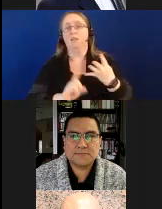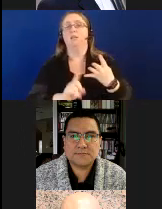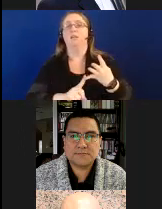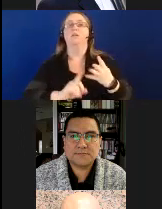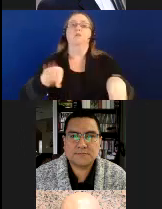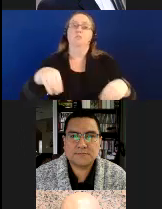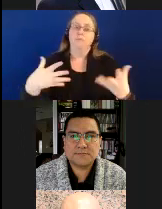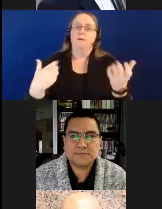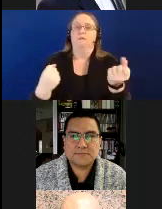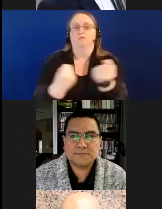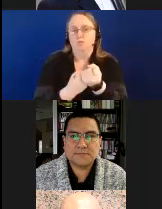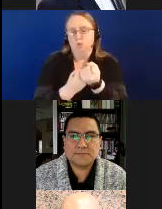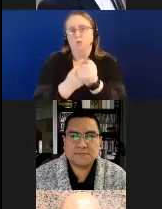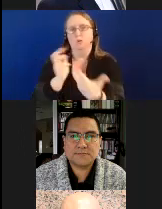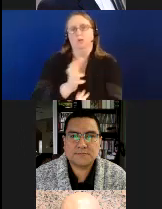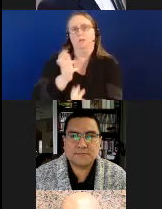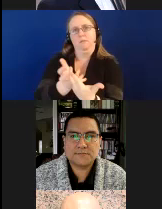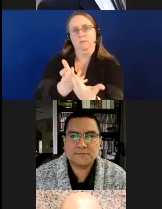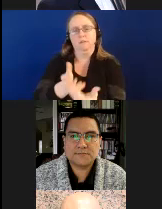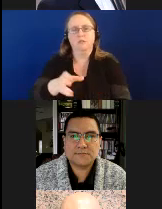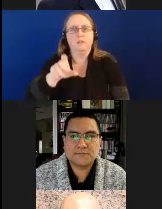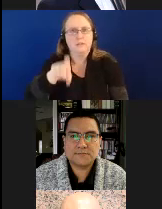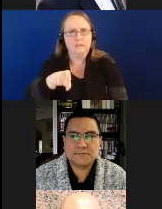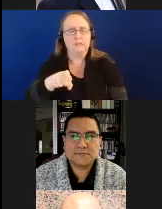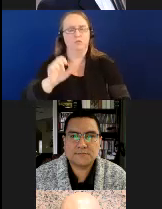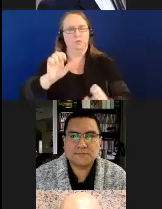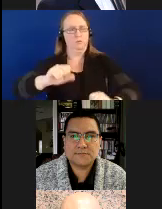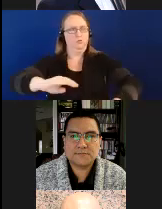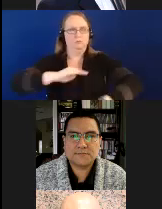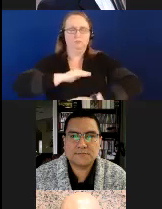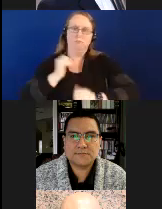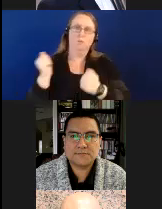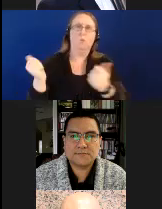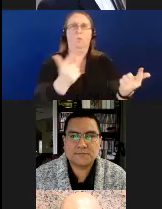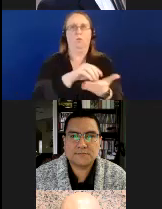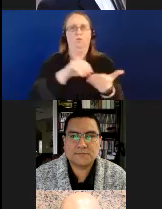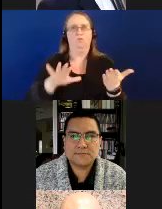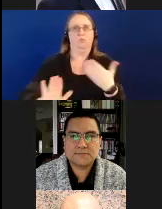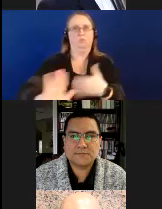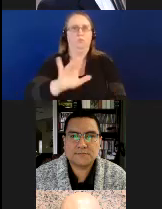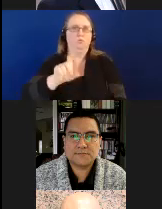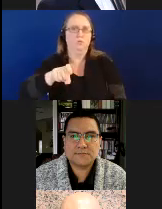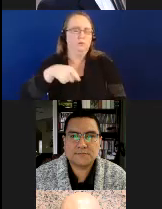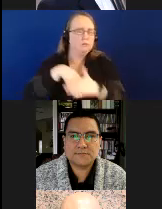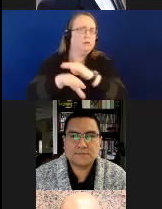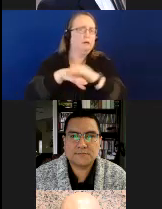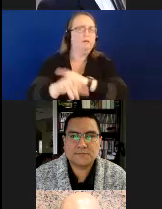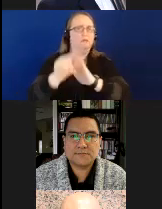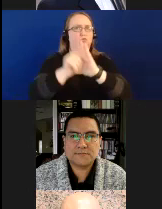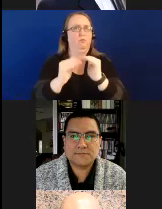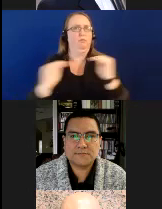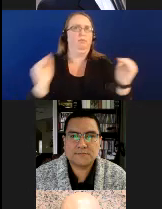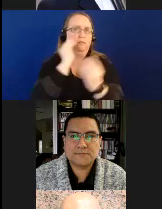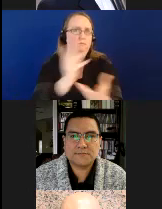the supports and accommodations we need to meet all of our students where they're at, to give them access to grade level